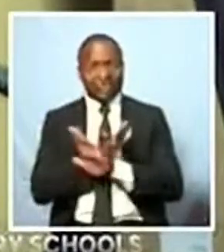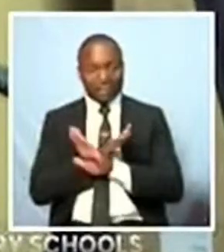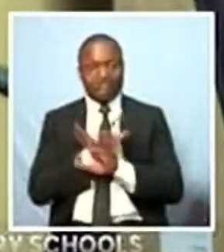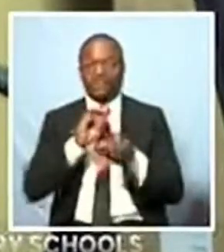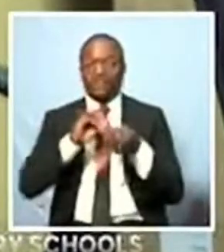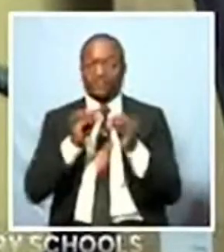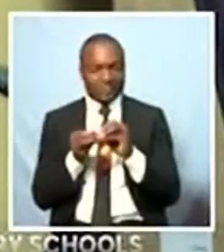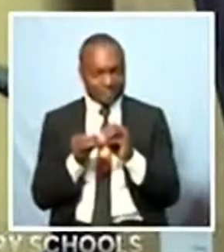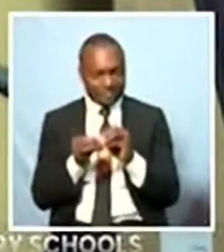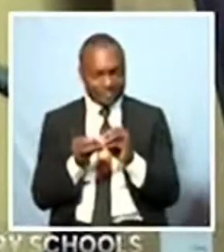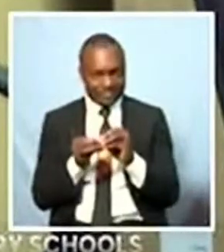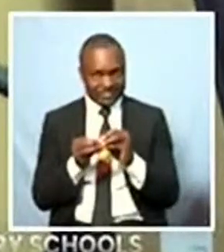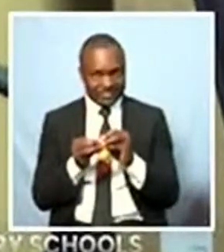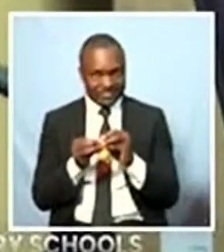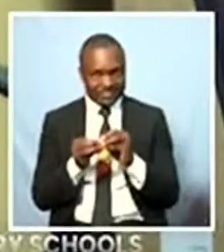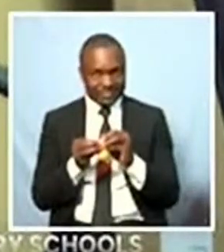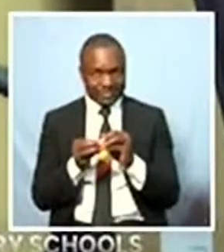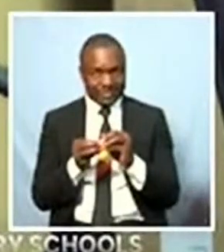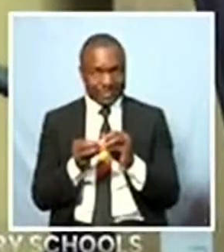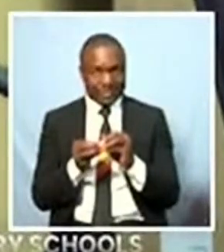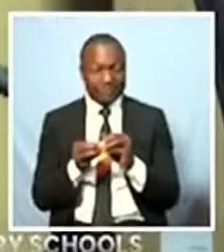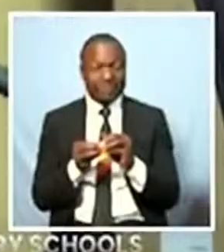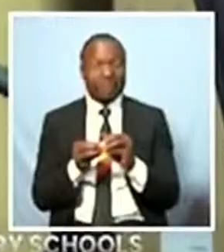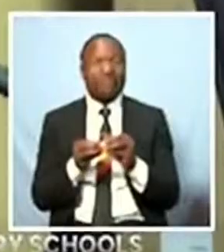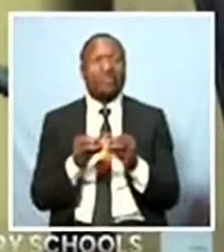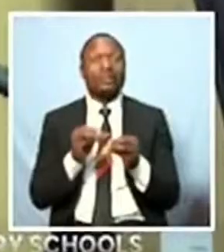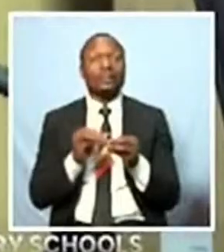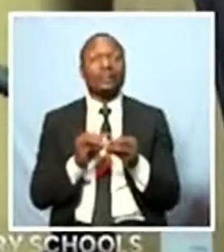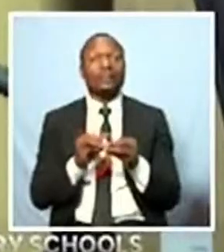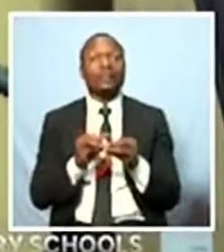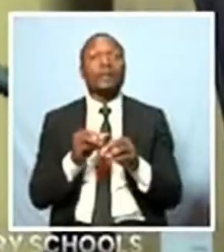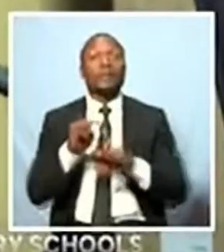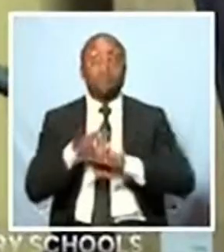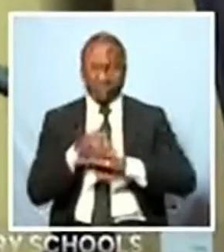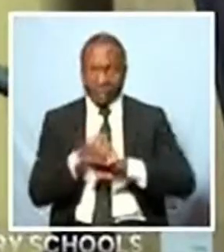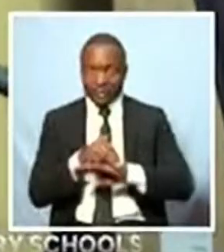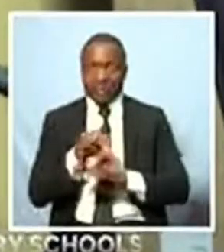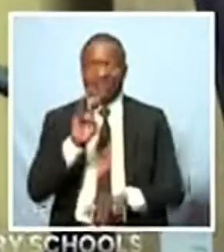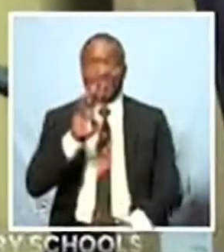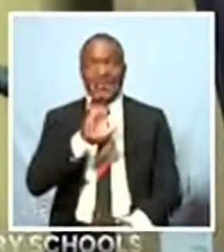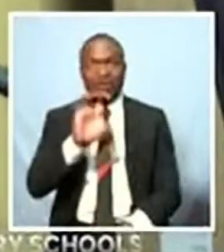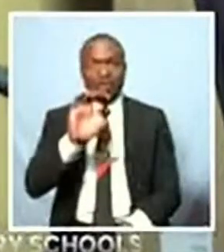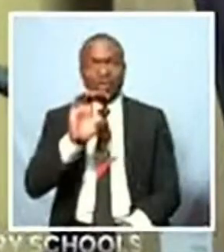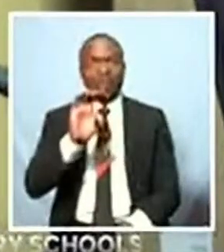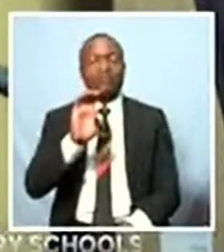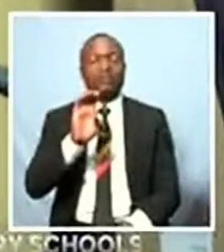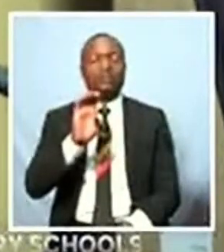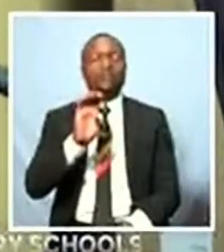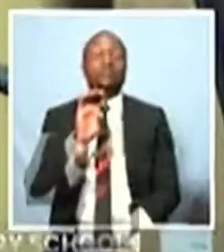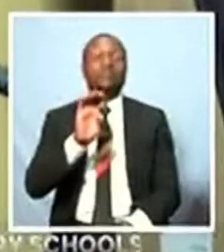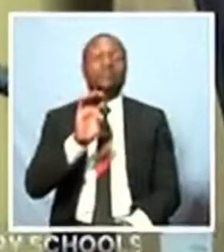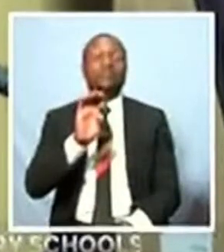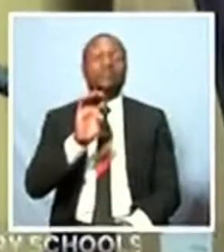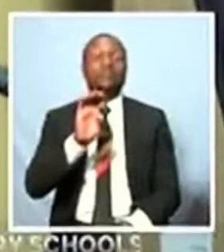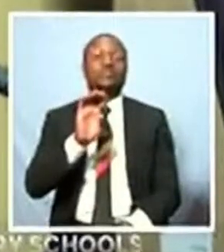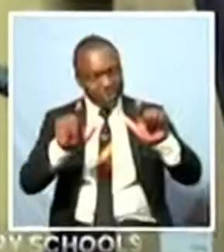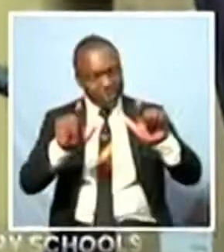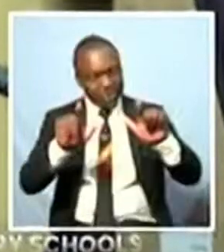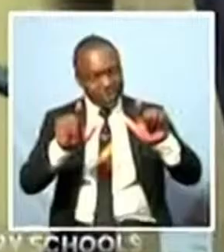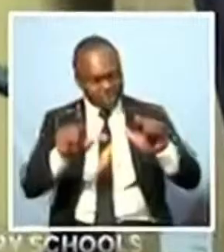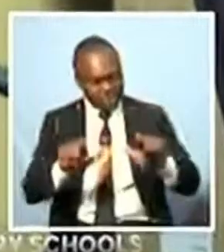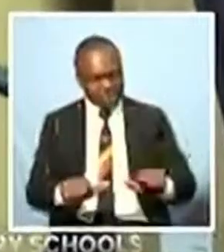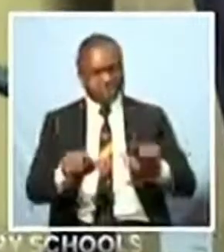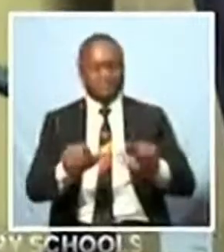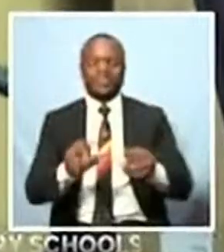average in terms of numerals was 477, again below average. So